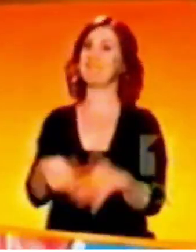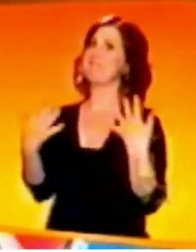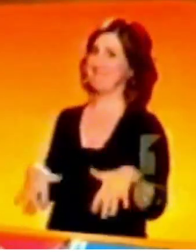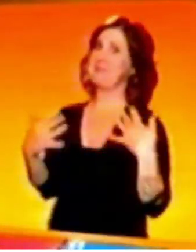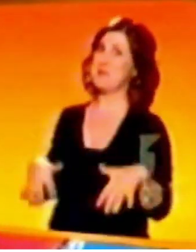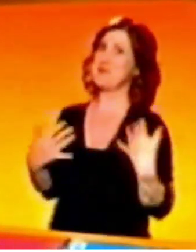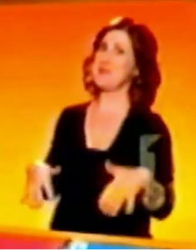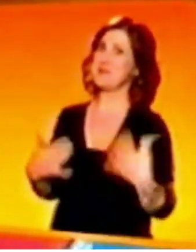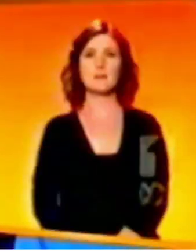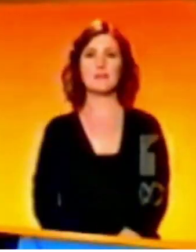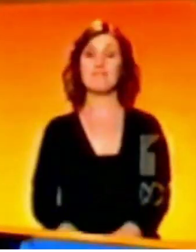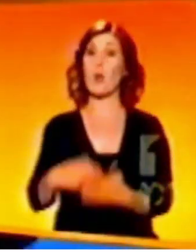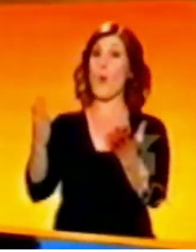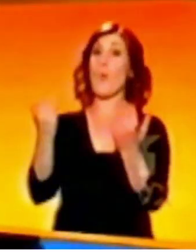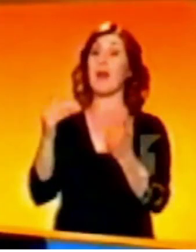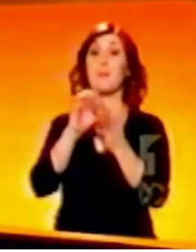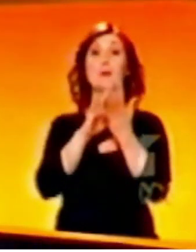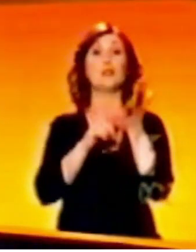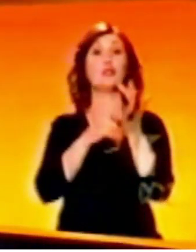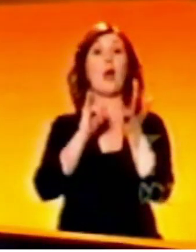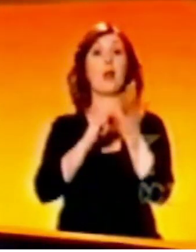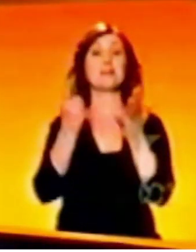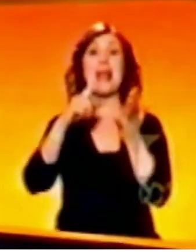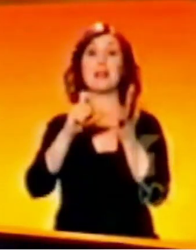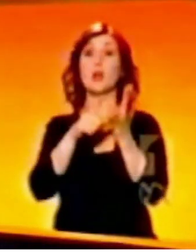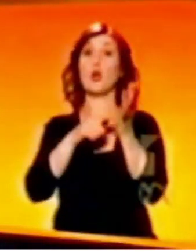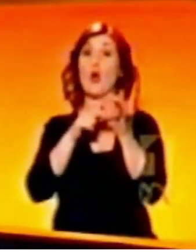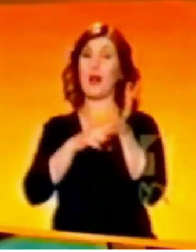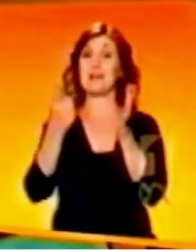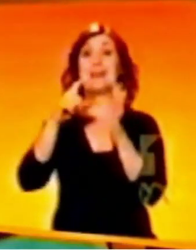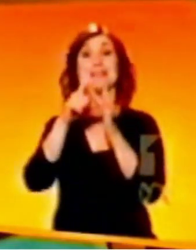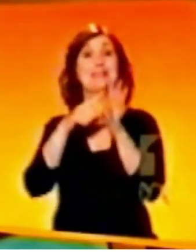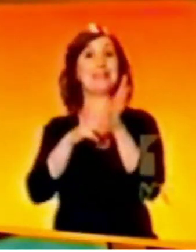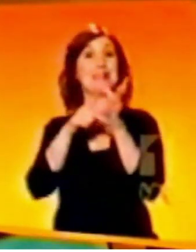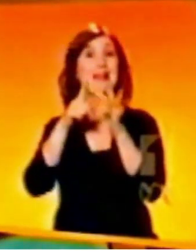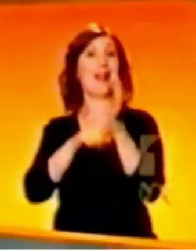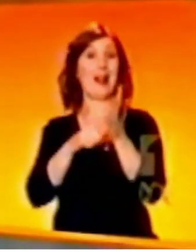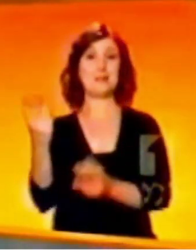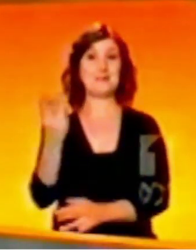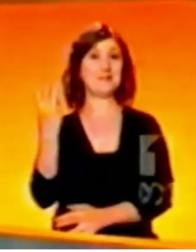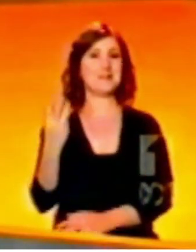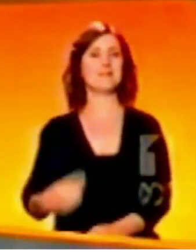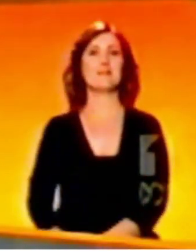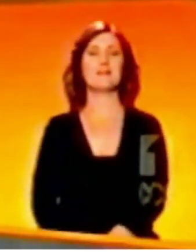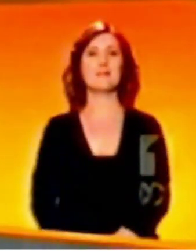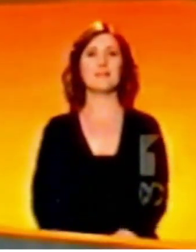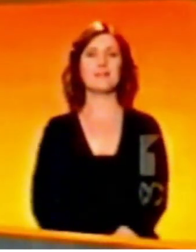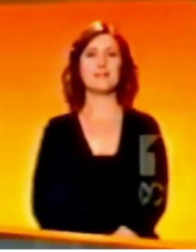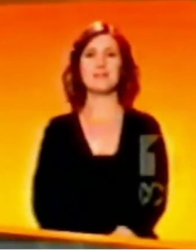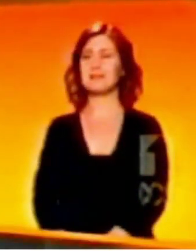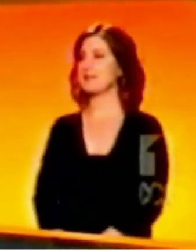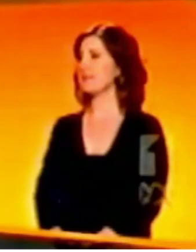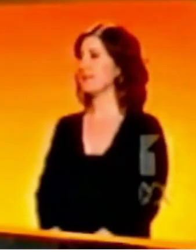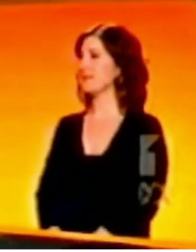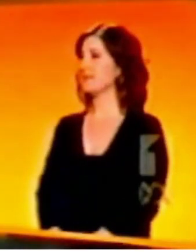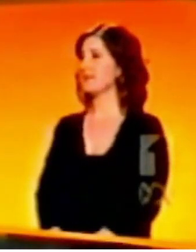Now that was awesome. Please welcome Charles Scott, Colin Roylance and Daniel Conway. Hey, Charles.